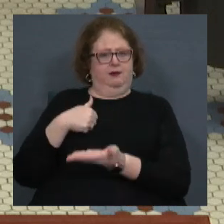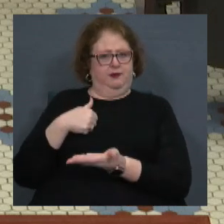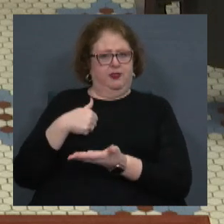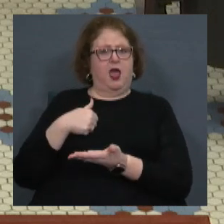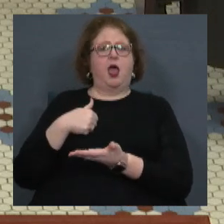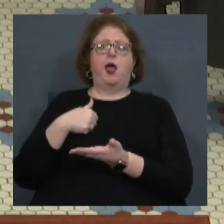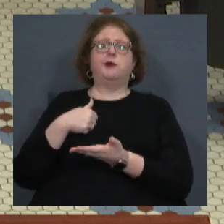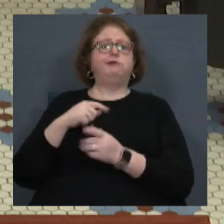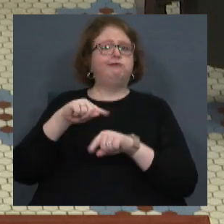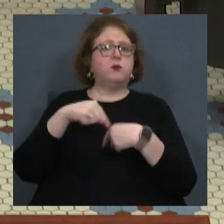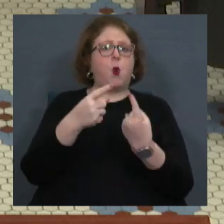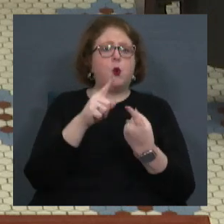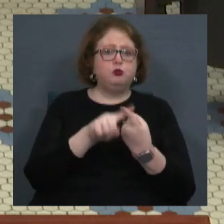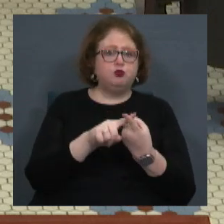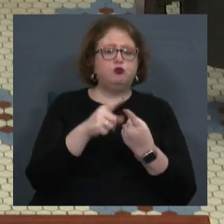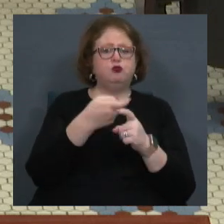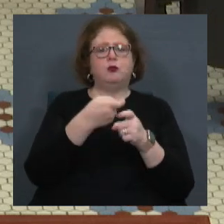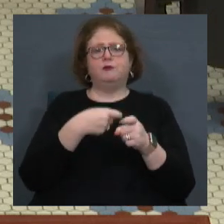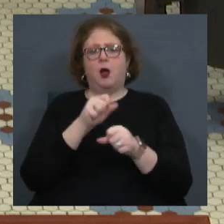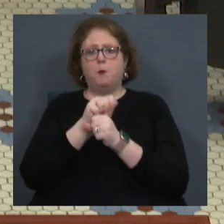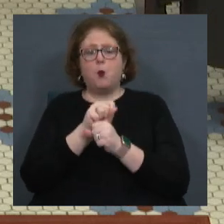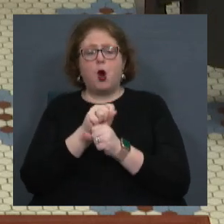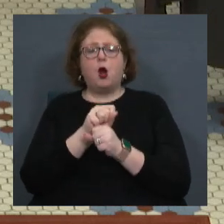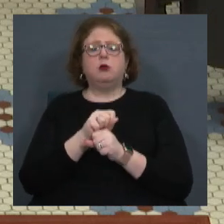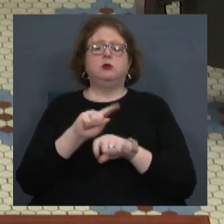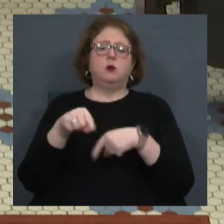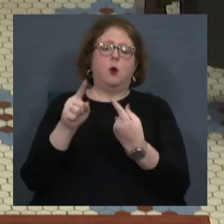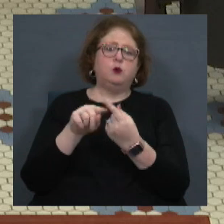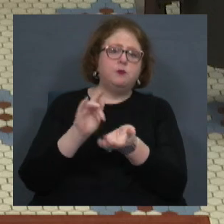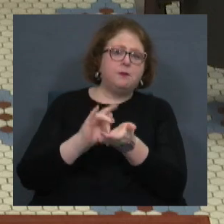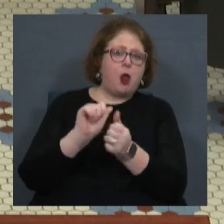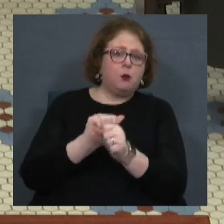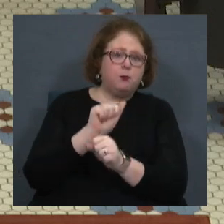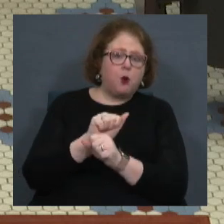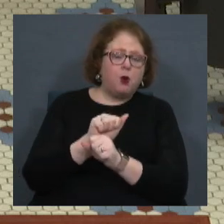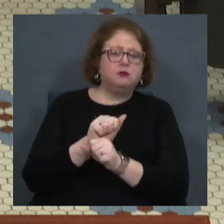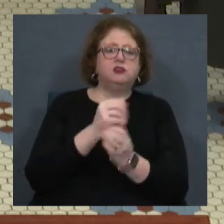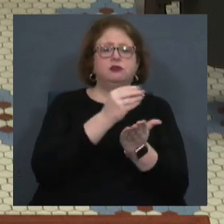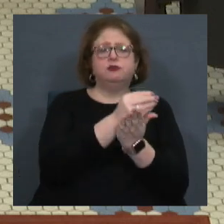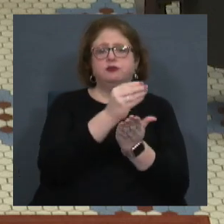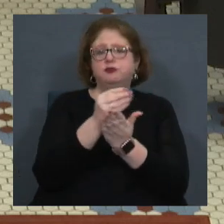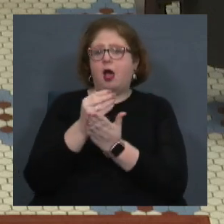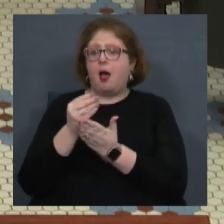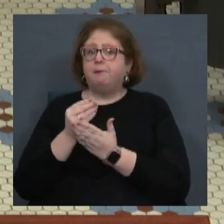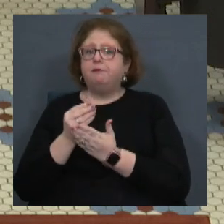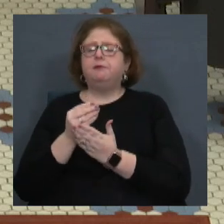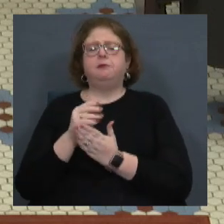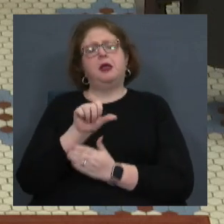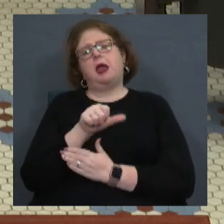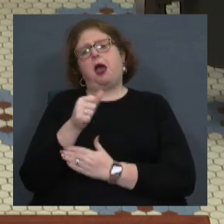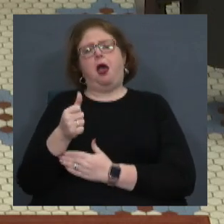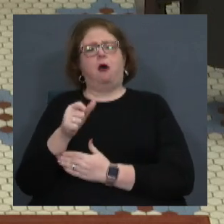to and from their jobs, medical appointments, shopping, and anywhere else they need to go. There